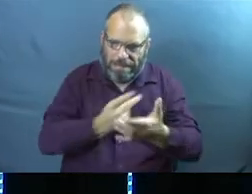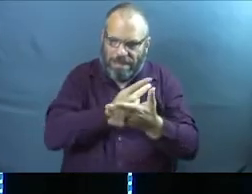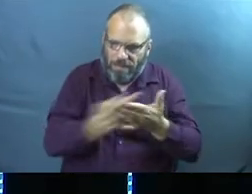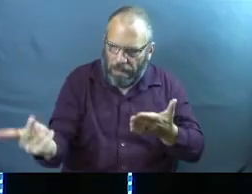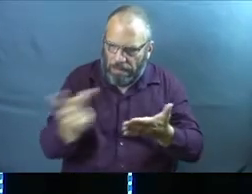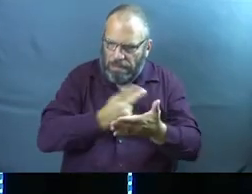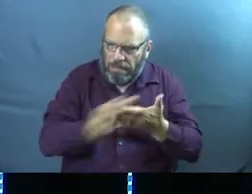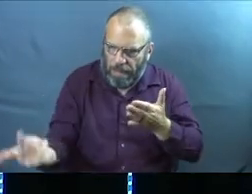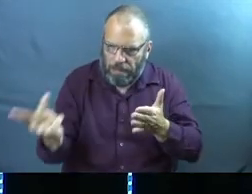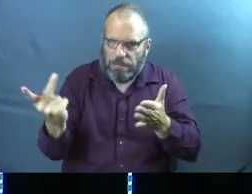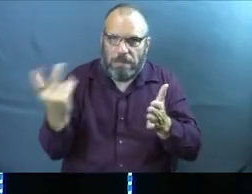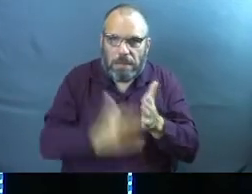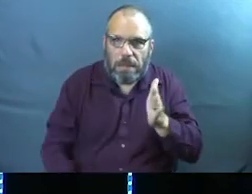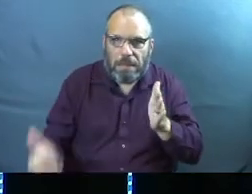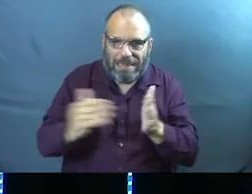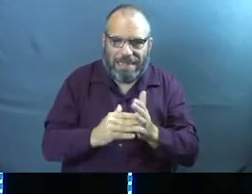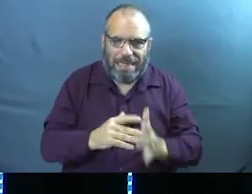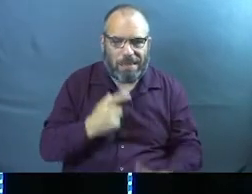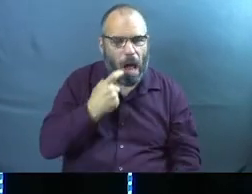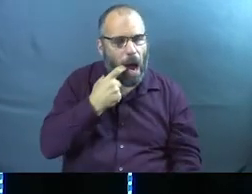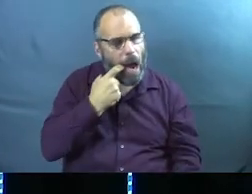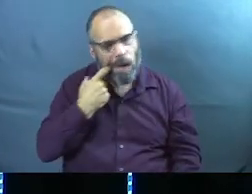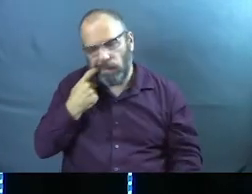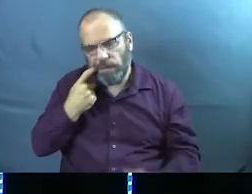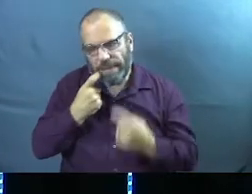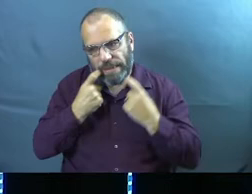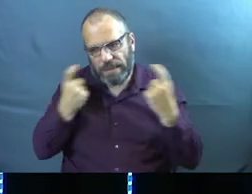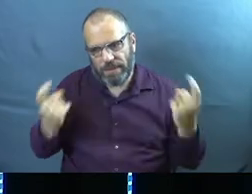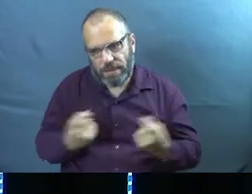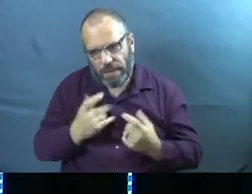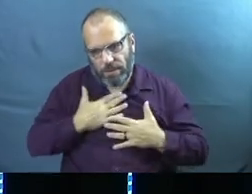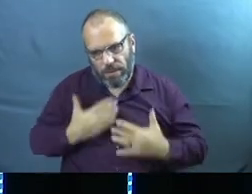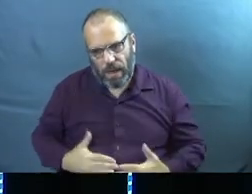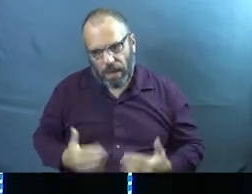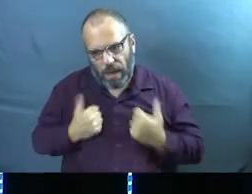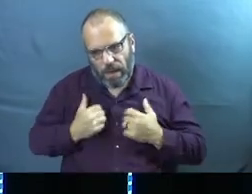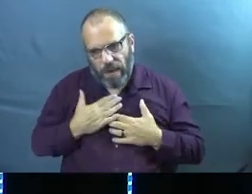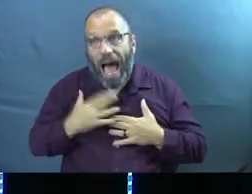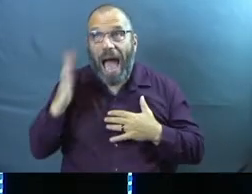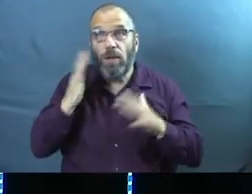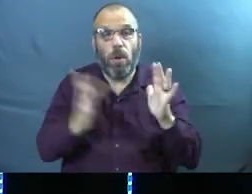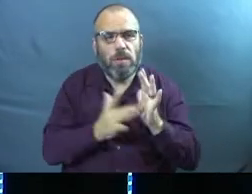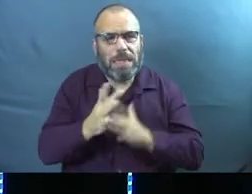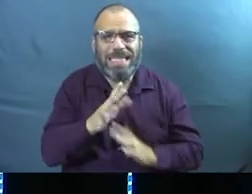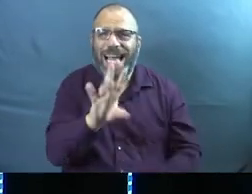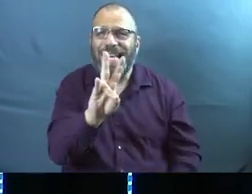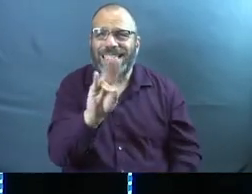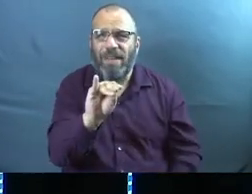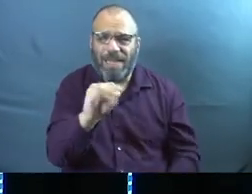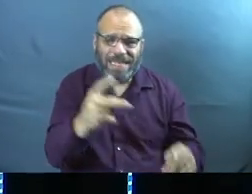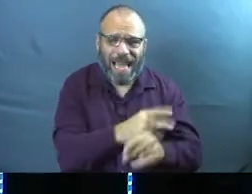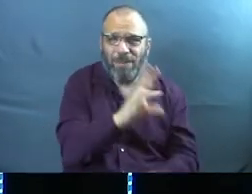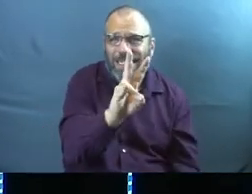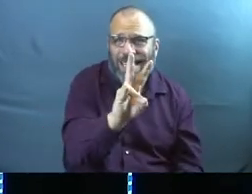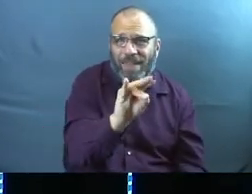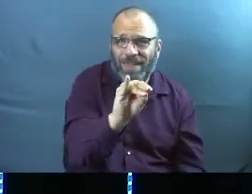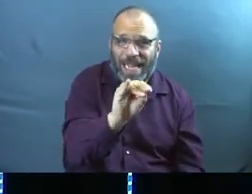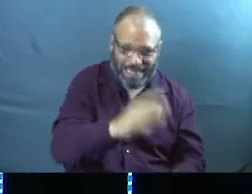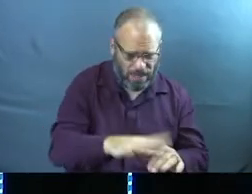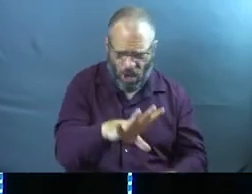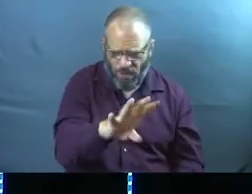too many times. This addictive sin pattern that I've got in my life. I know Jesus said 70 times 7, and